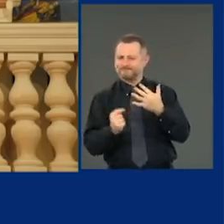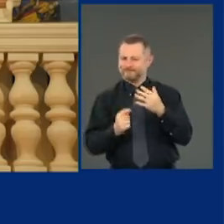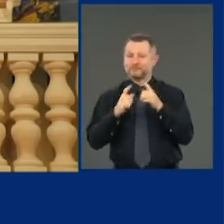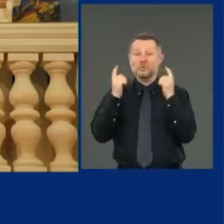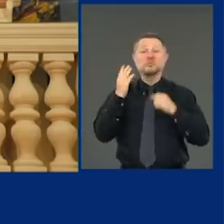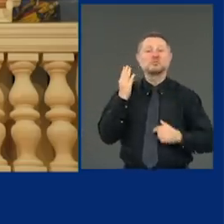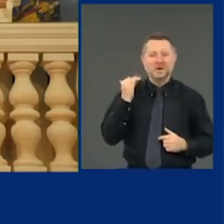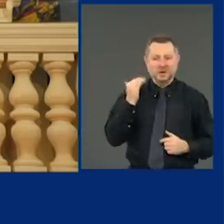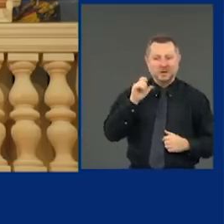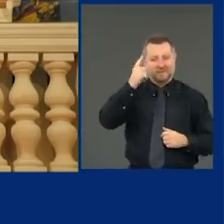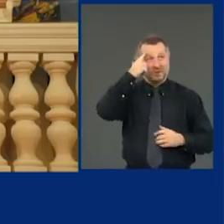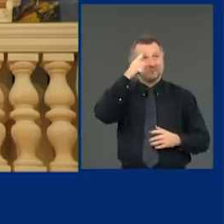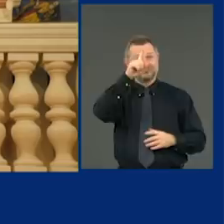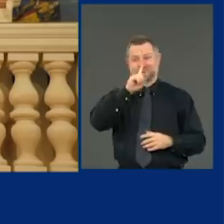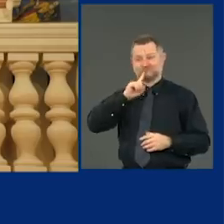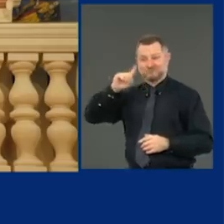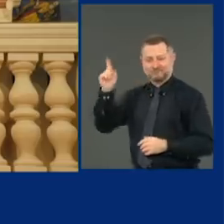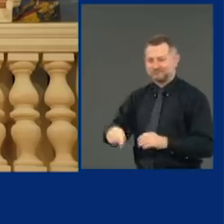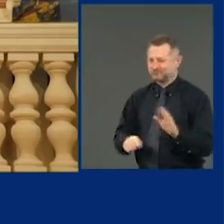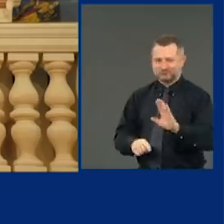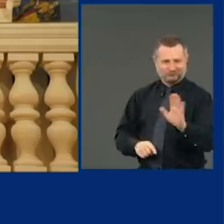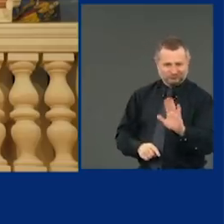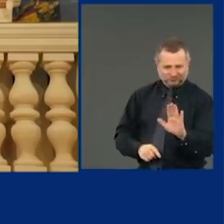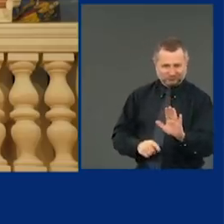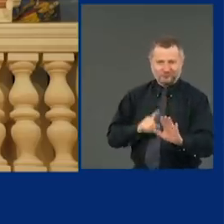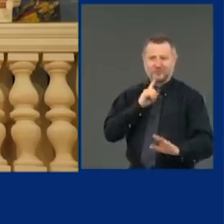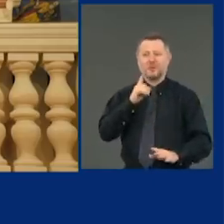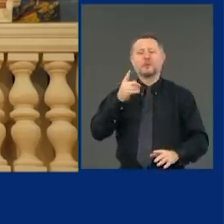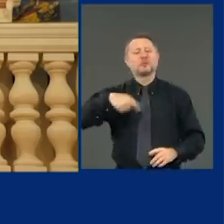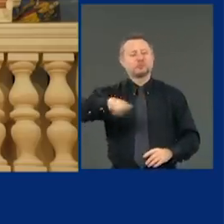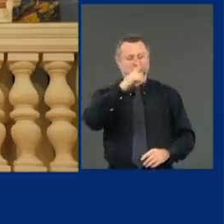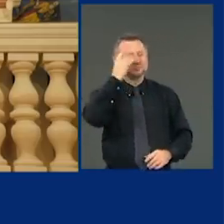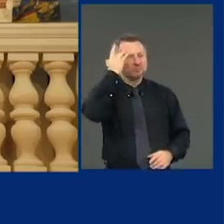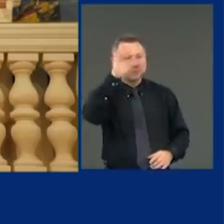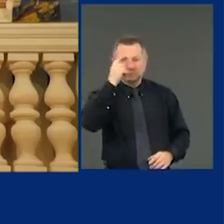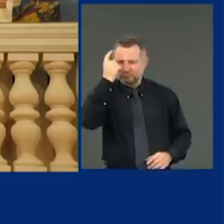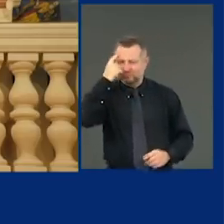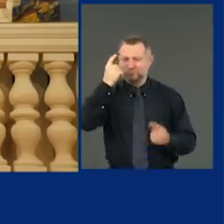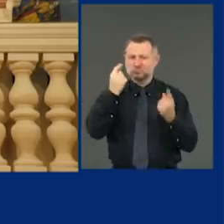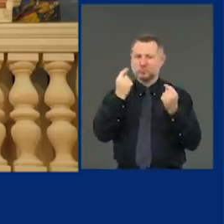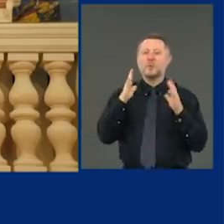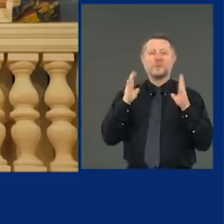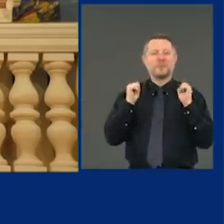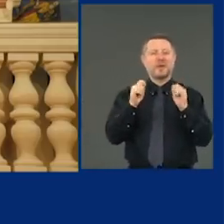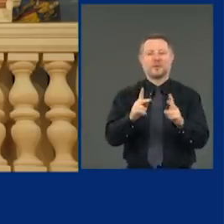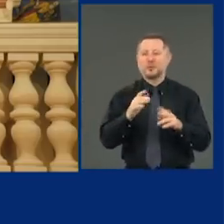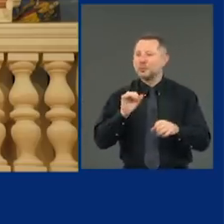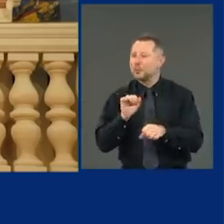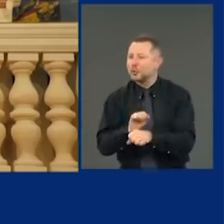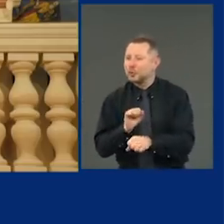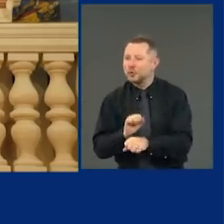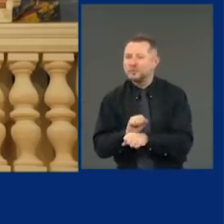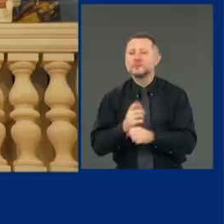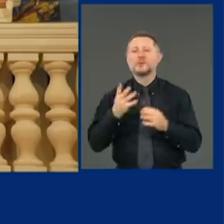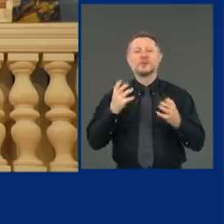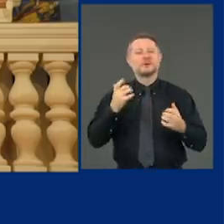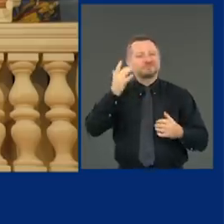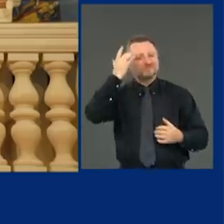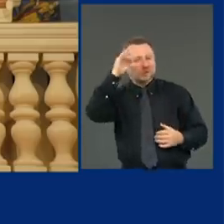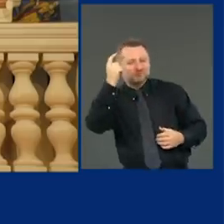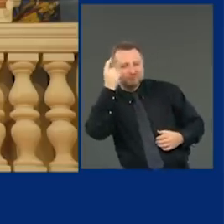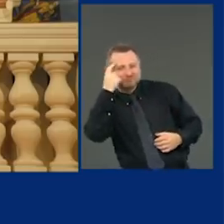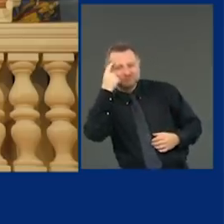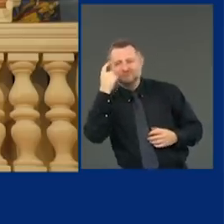smart. And they wanted to get back to business, but they wanted to be smart, and they're doing it in a way that keeps people safe. And that's an